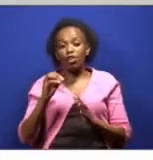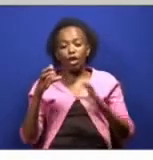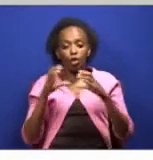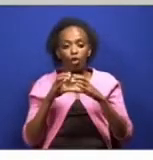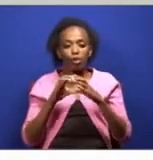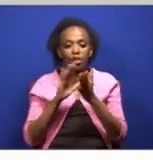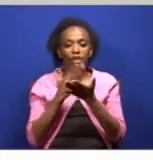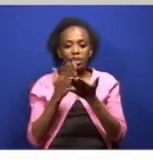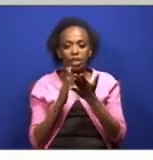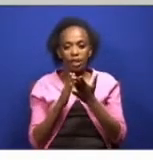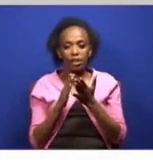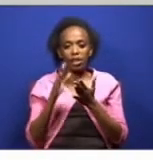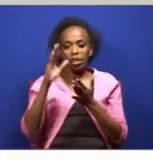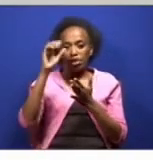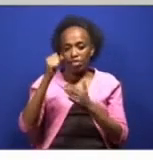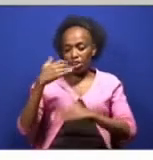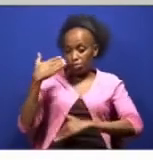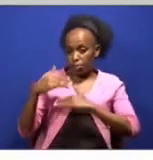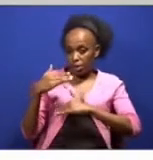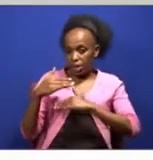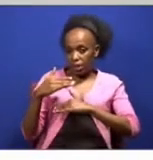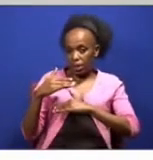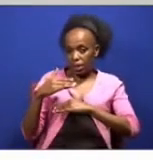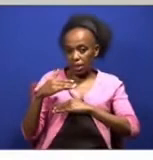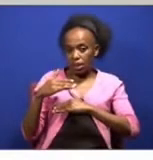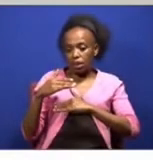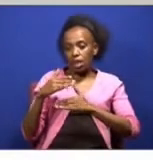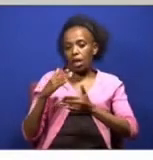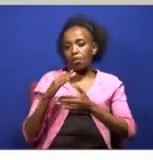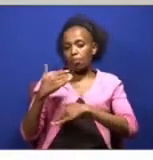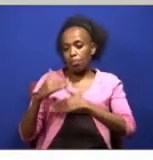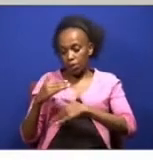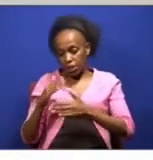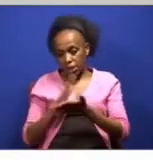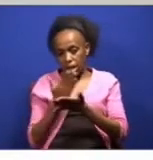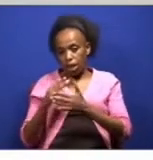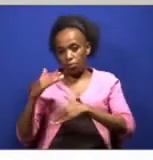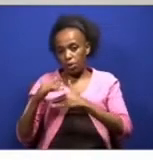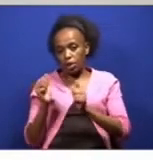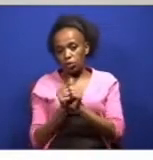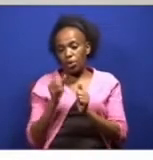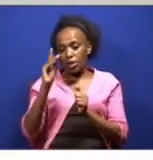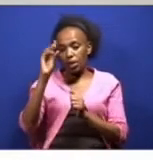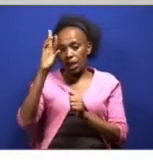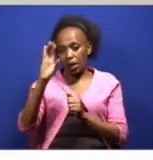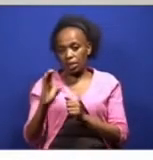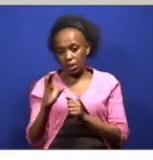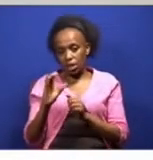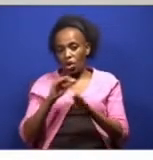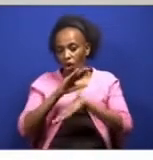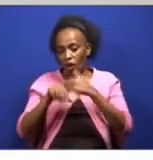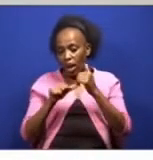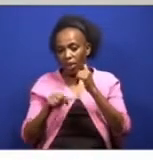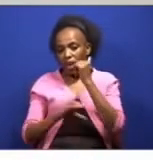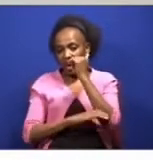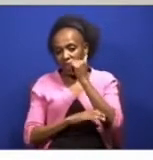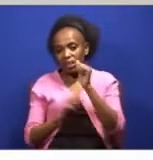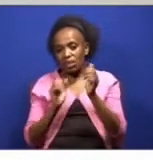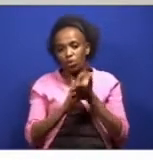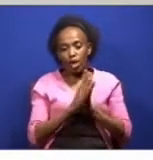shares five countries share a border with DRC. So apart from Kenya, all the other countries actually share a